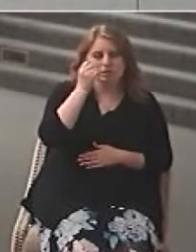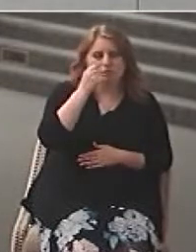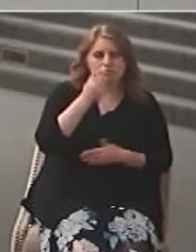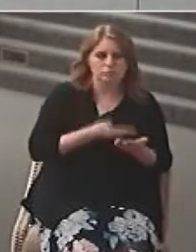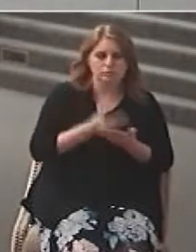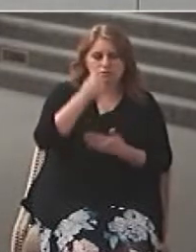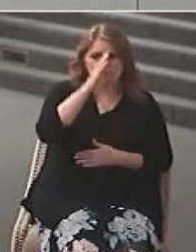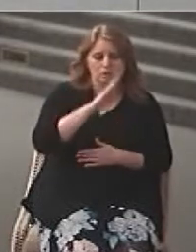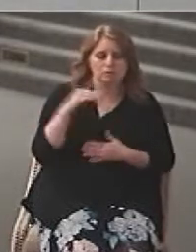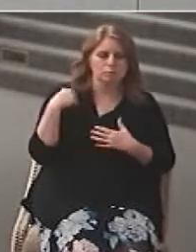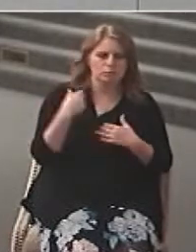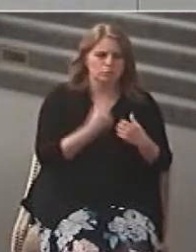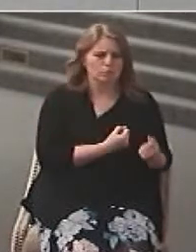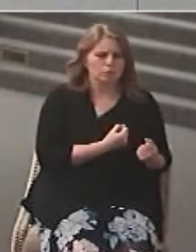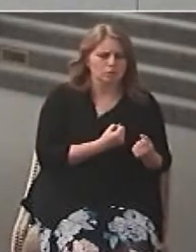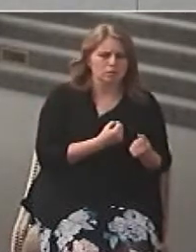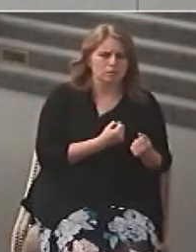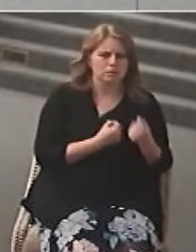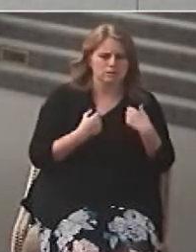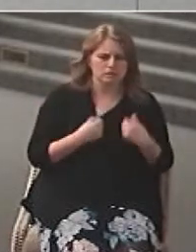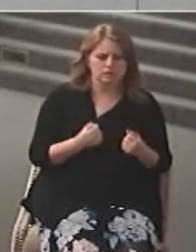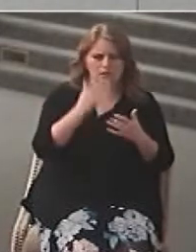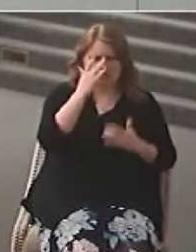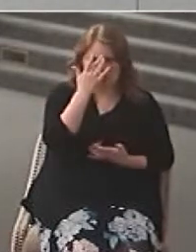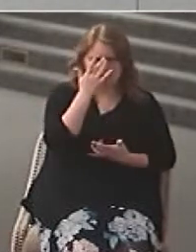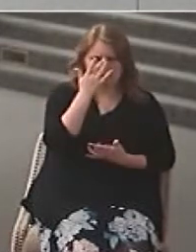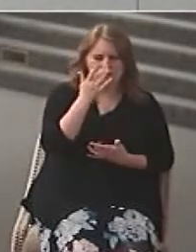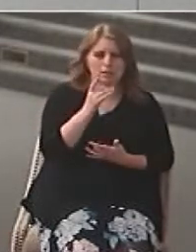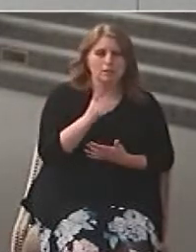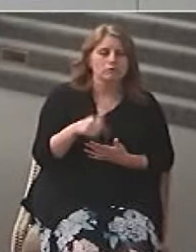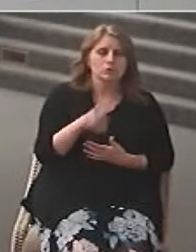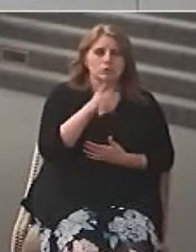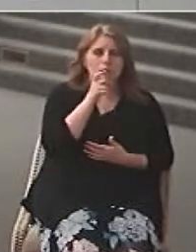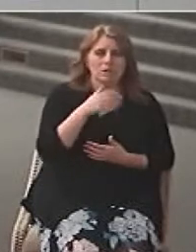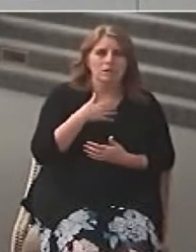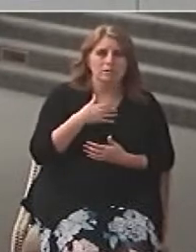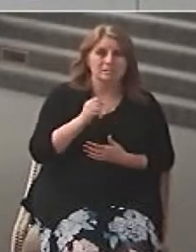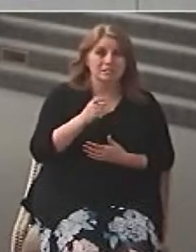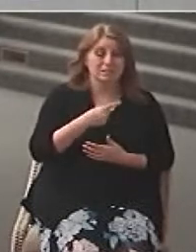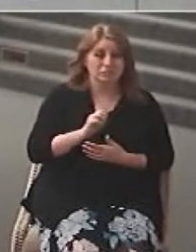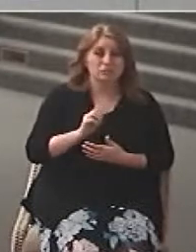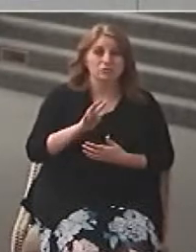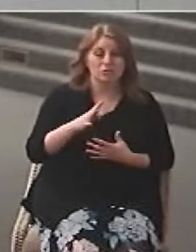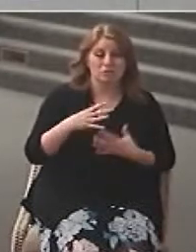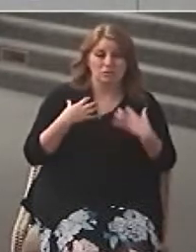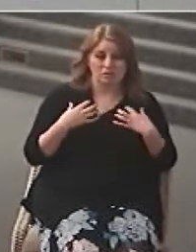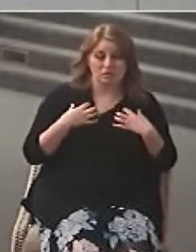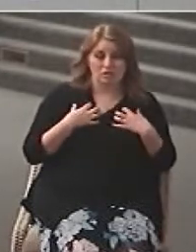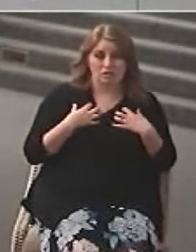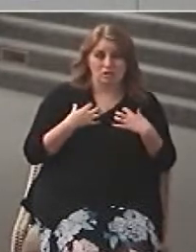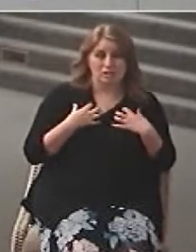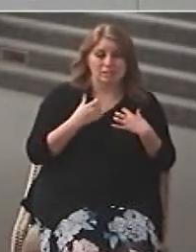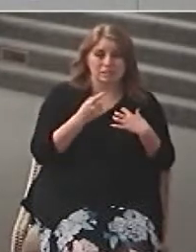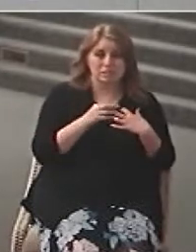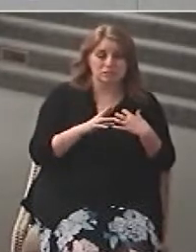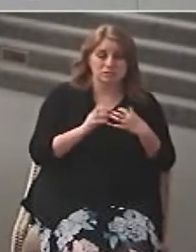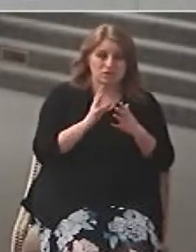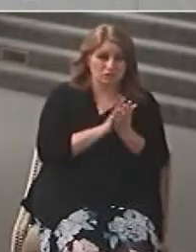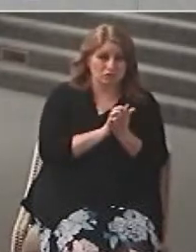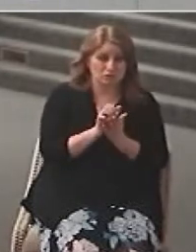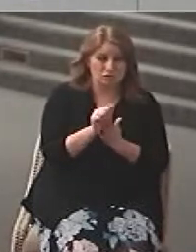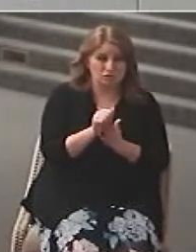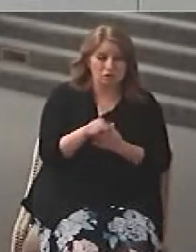that is all-powerful, that can heal the sick, that can heal those that have stage 4 lung cancer, that can heal those